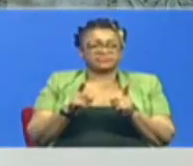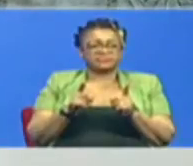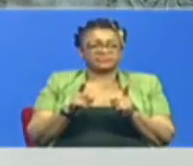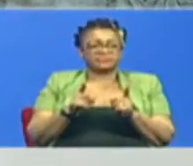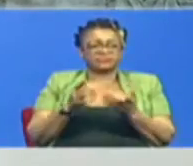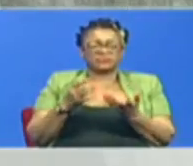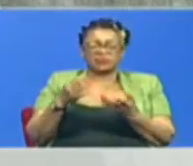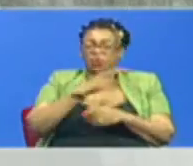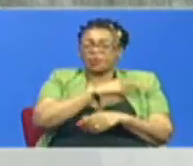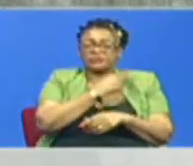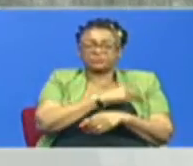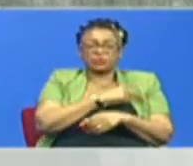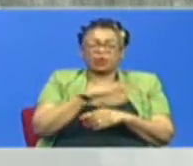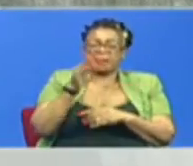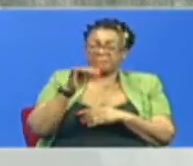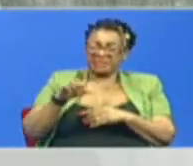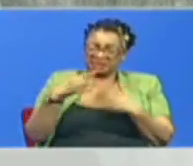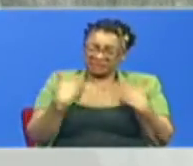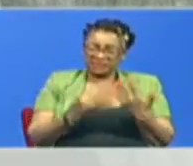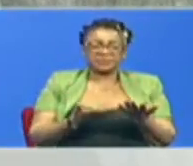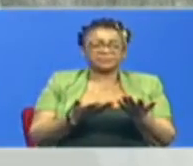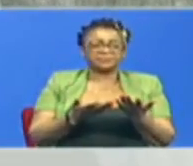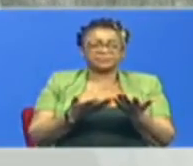hospitali ameniwaachia na